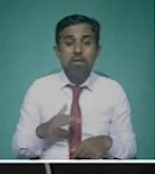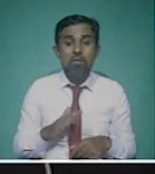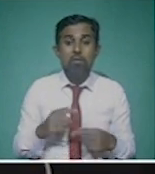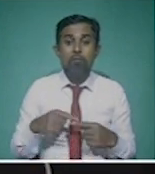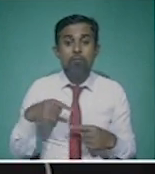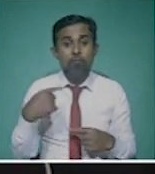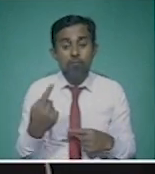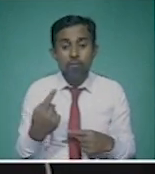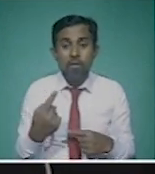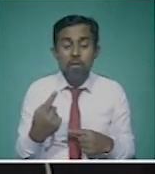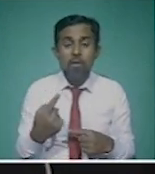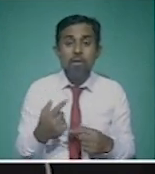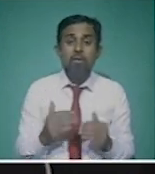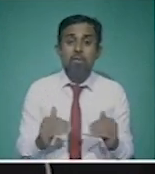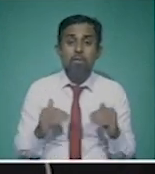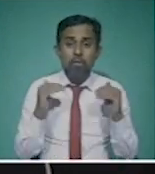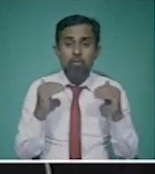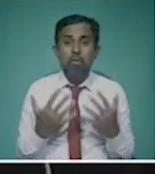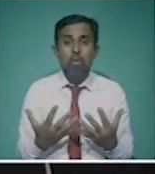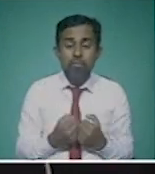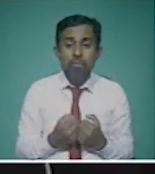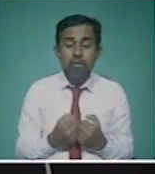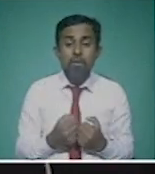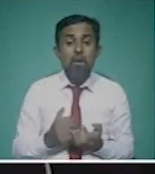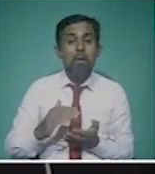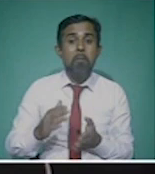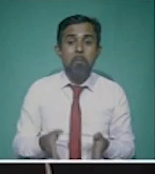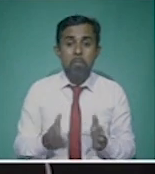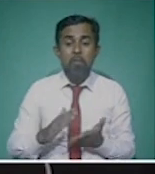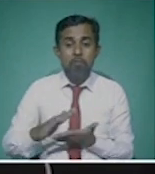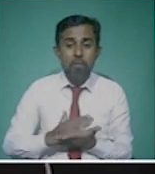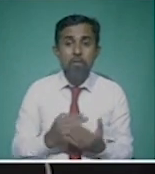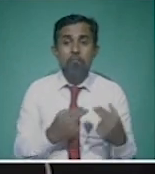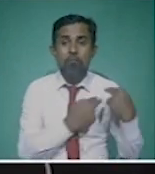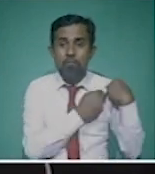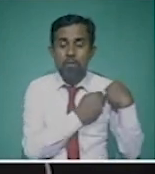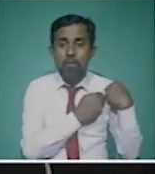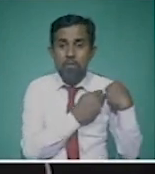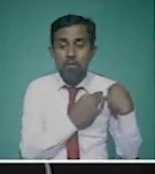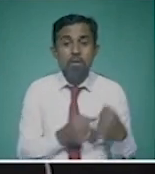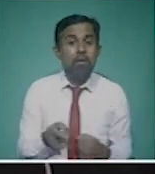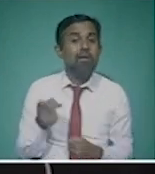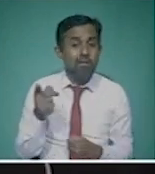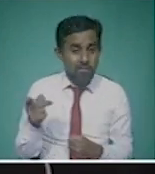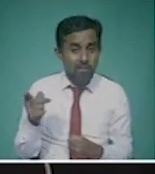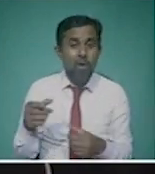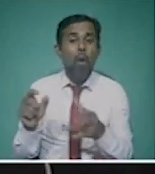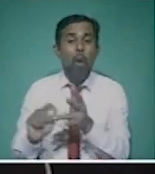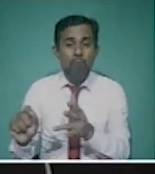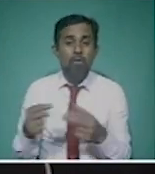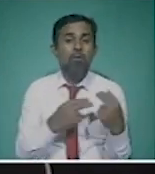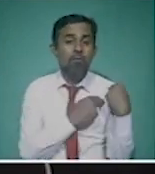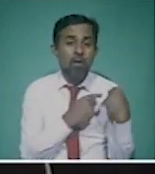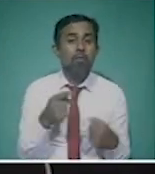that, and while welcoming this effort, I would like to say a few words in Tamil about the